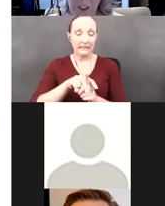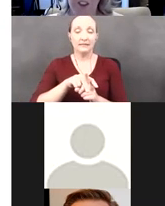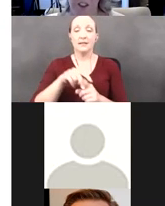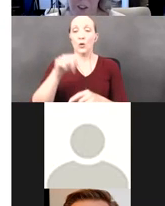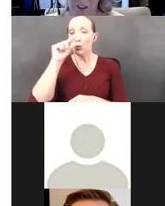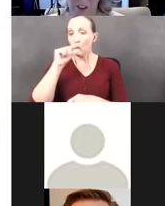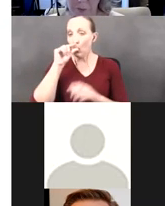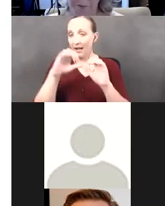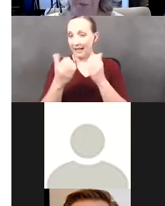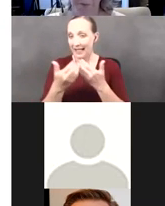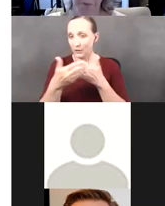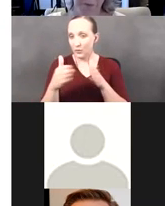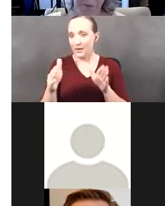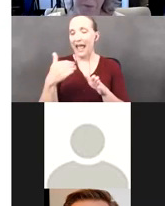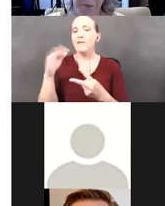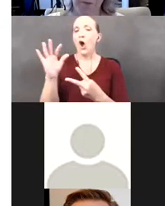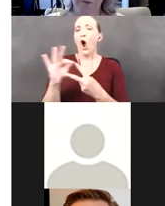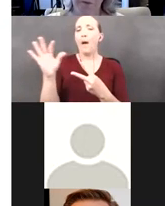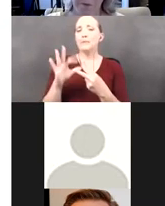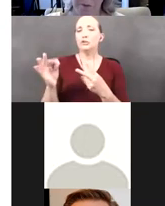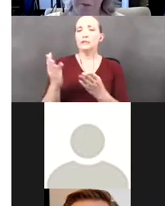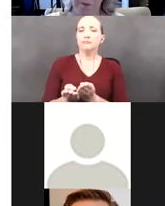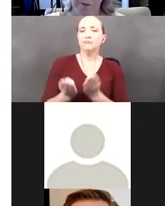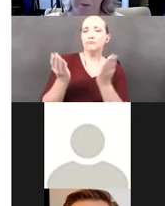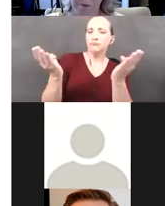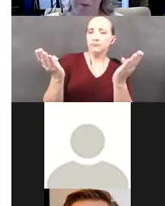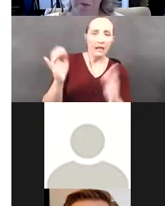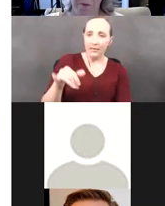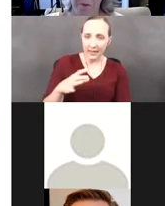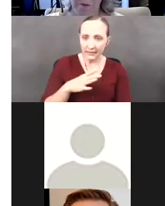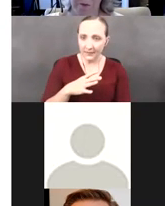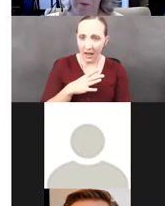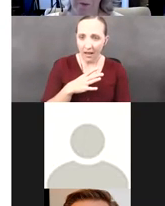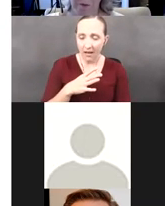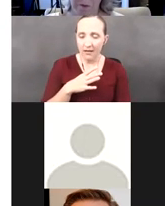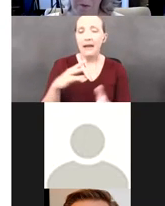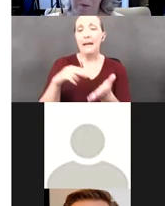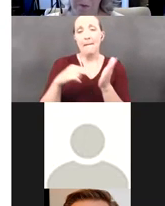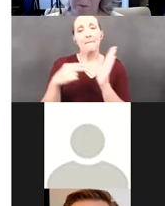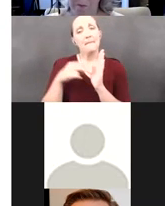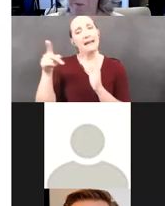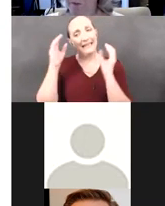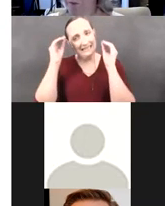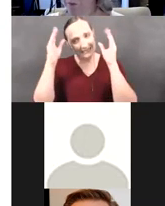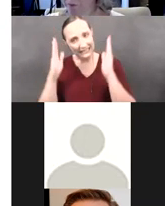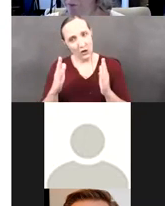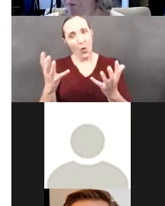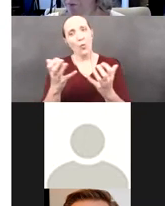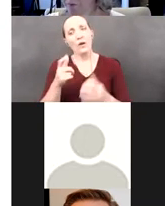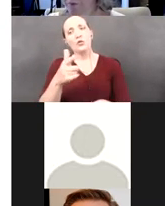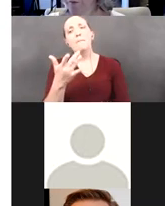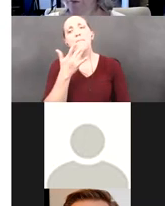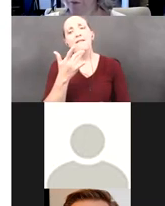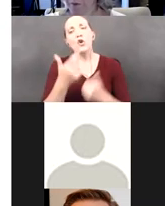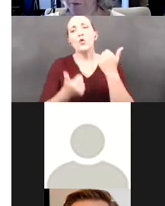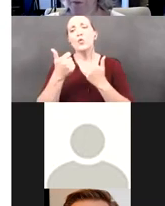Classroom options about the way that está it can dando be opciones de submitted, cómo and se that's puede perfectly entregar el fine. trabajo. That Y eso means the está teacher would like perfectamente you to bien. Eso choose the indica way that's que most el